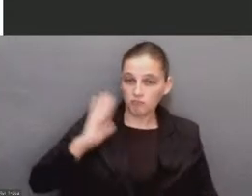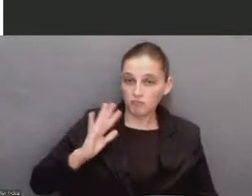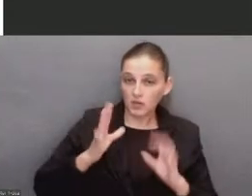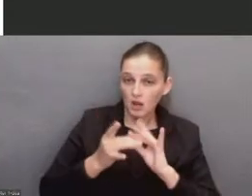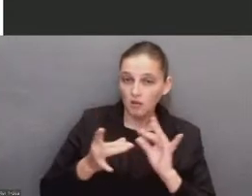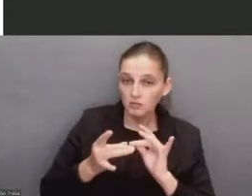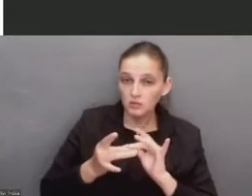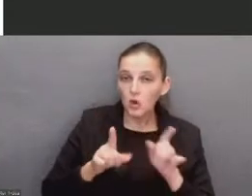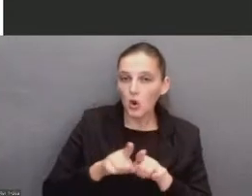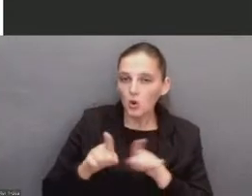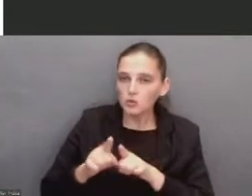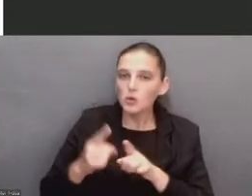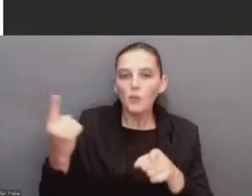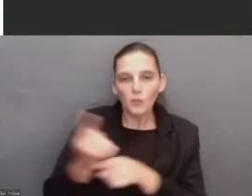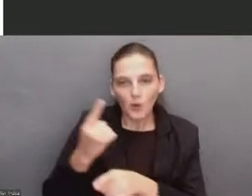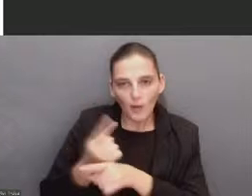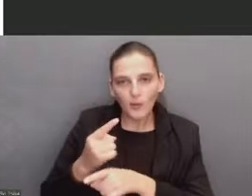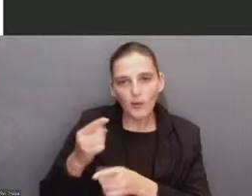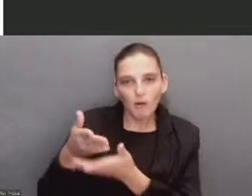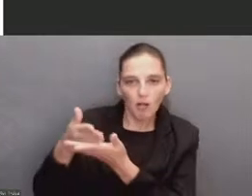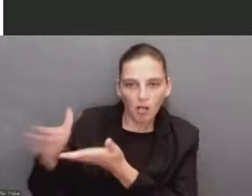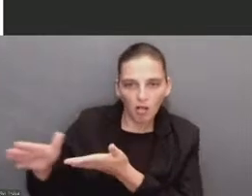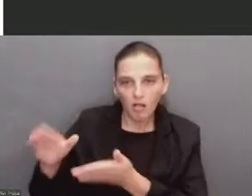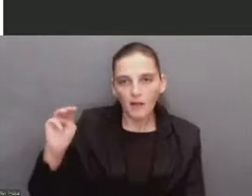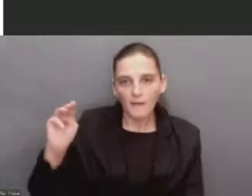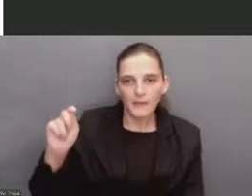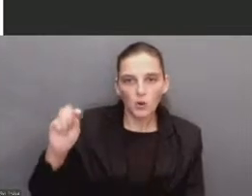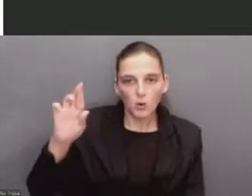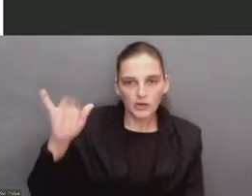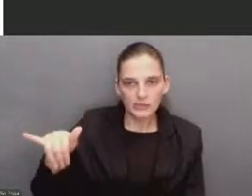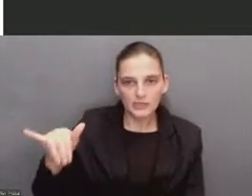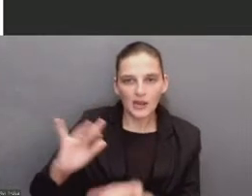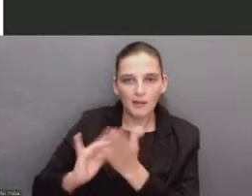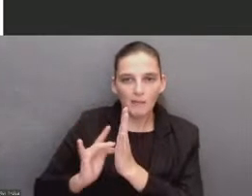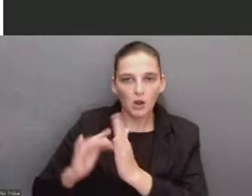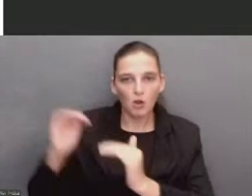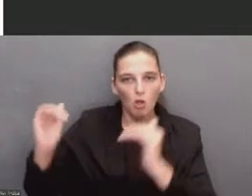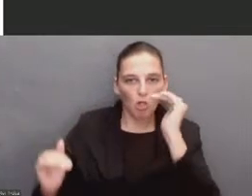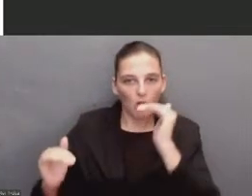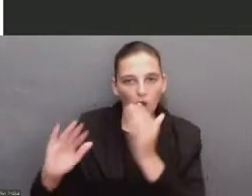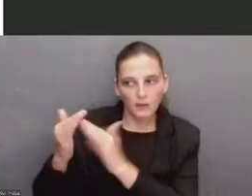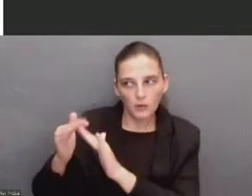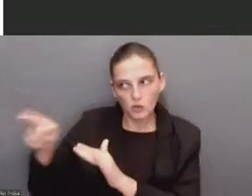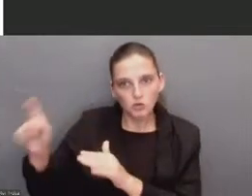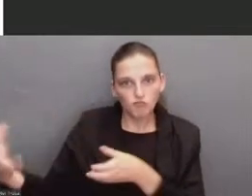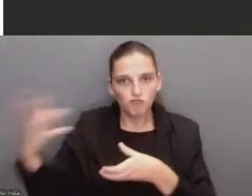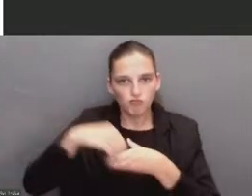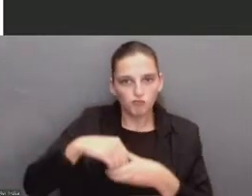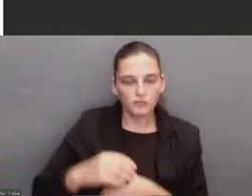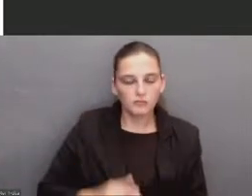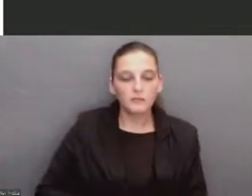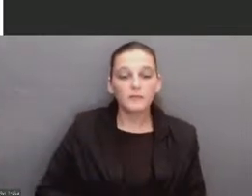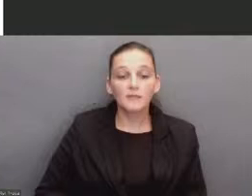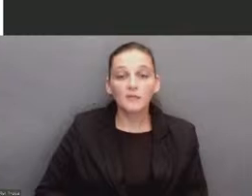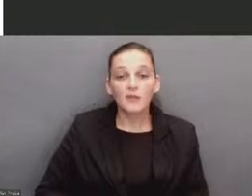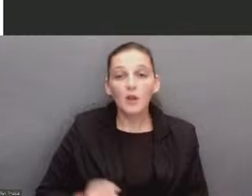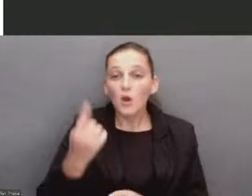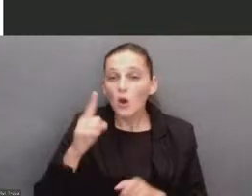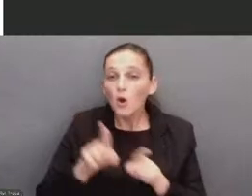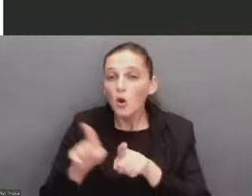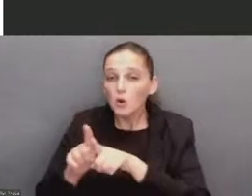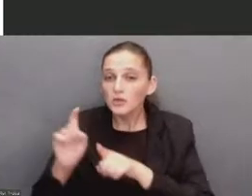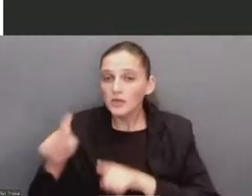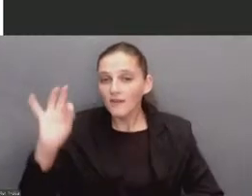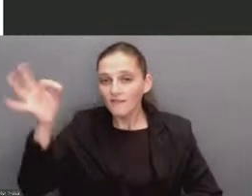proper inclusion of minoritized, marginalized, and medically underserved communities. And we also want there to be federally supported